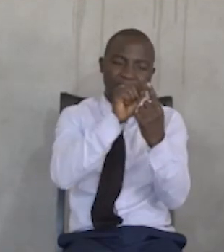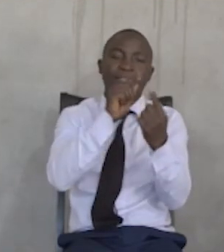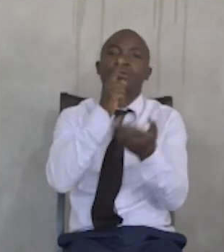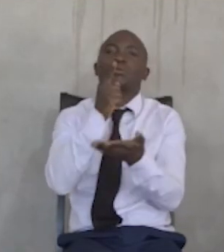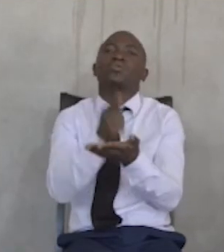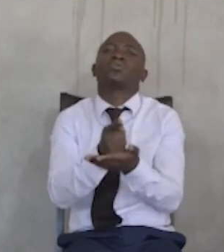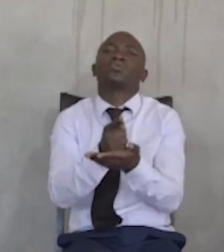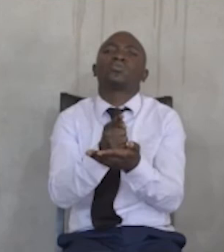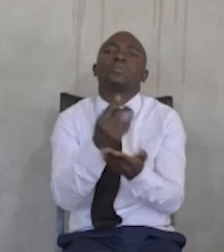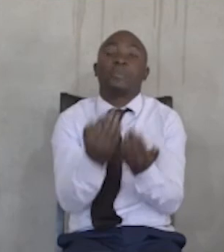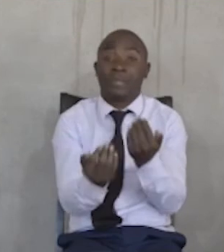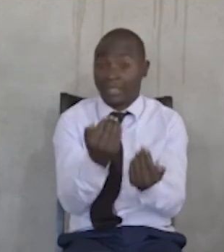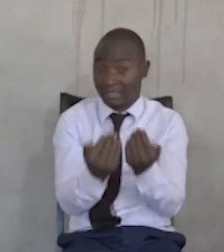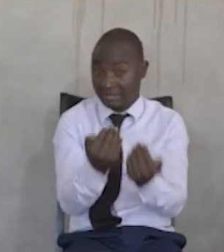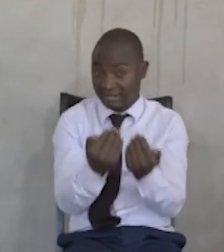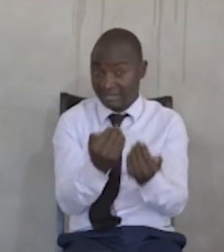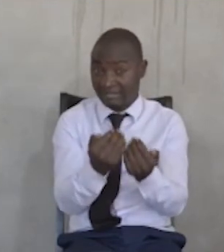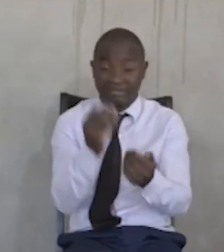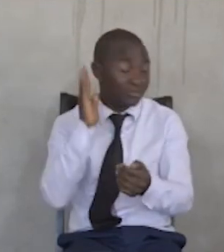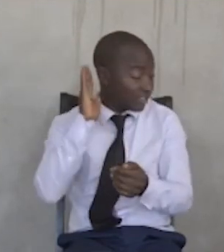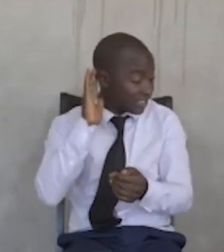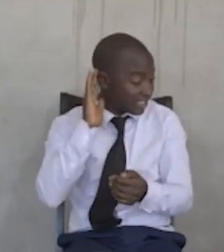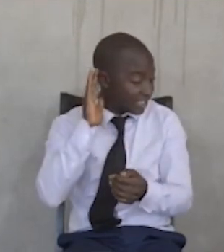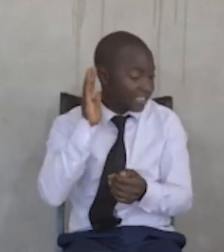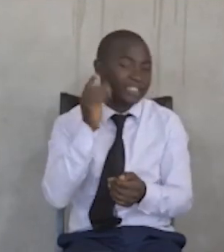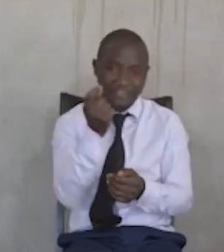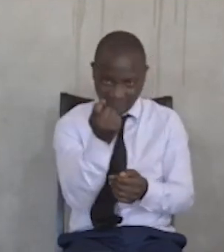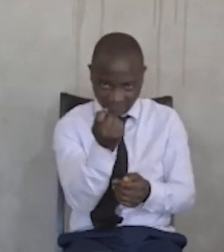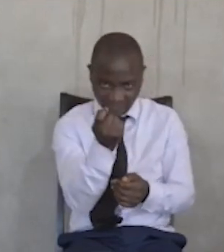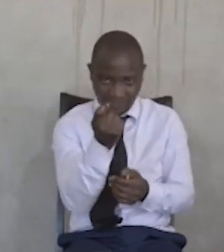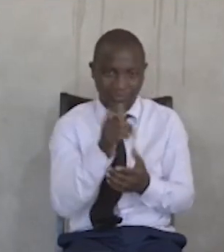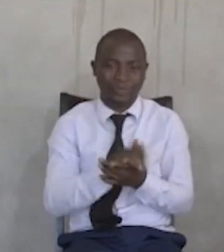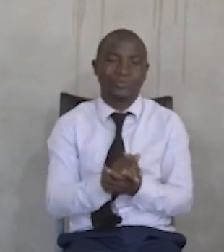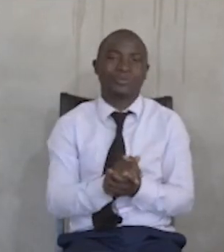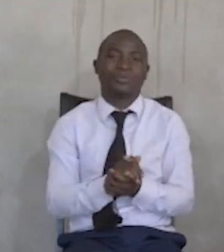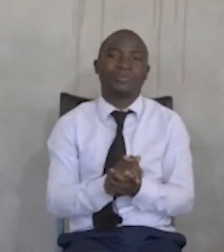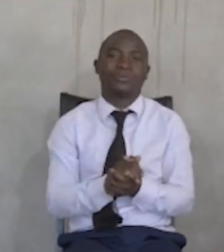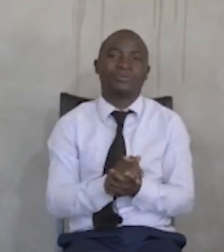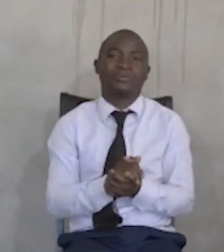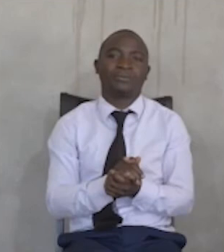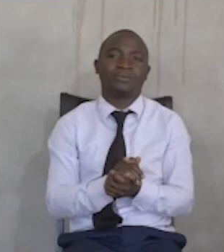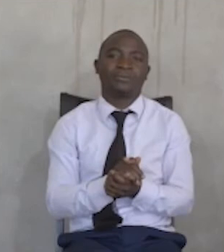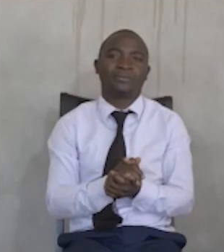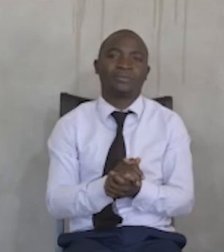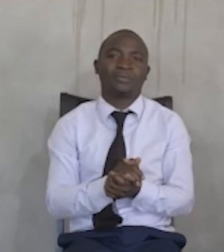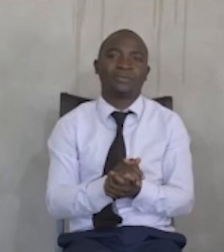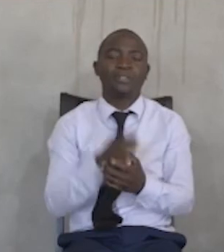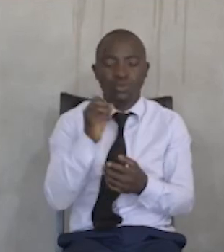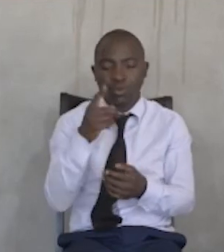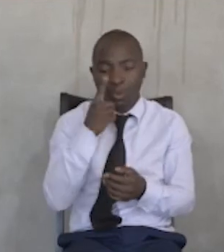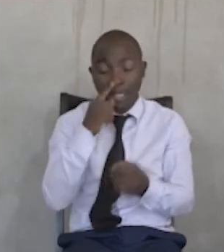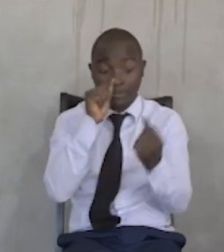that the child is not hearing well. Having confirmed this, we now know that we have a child